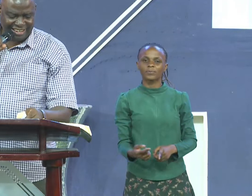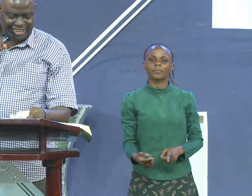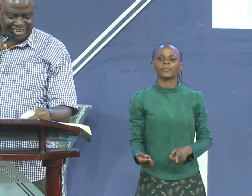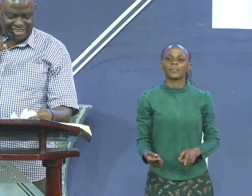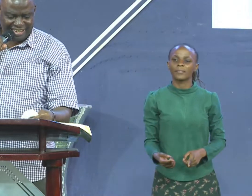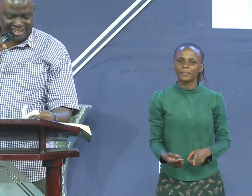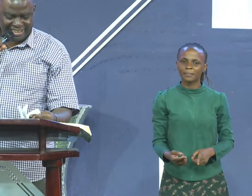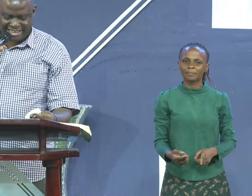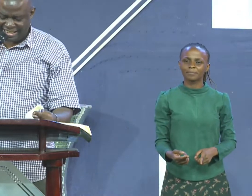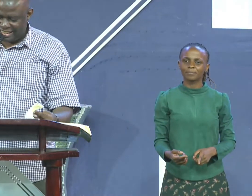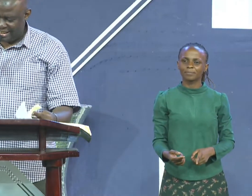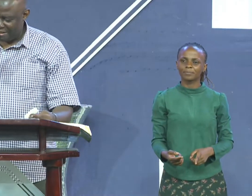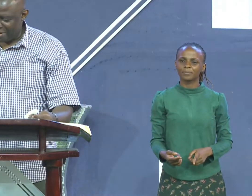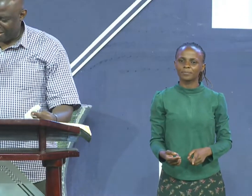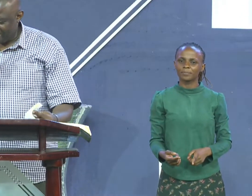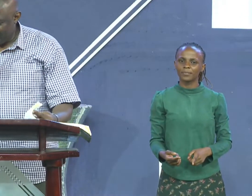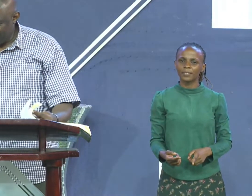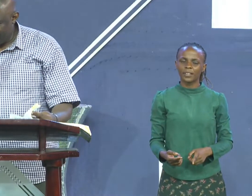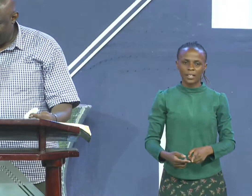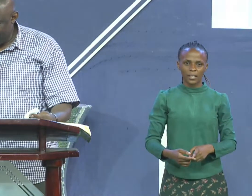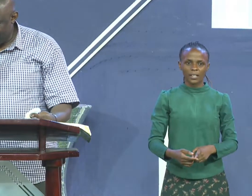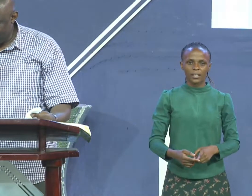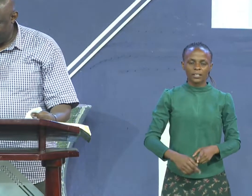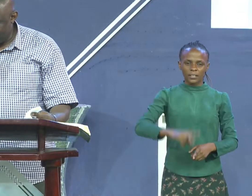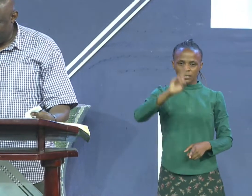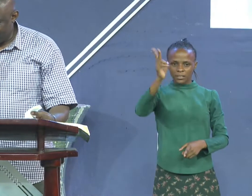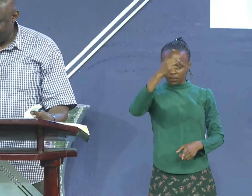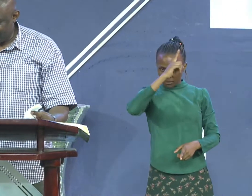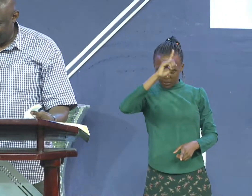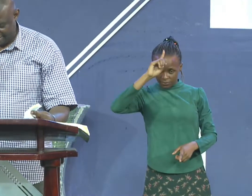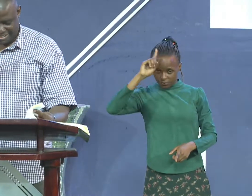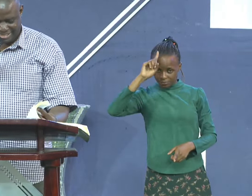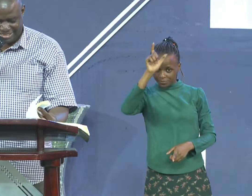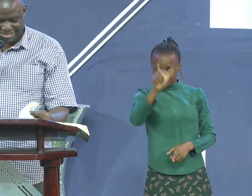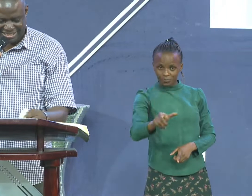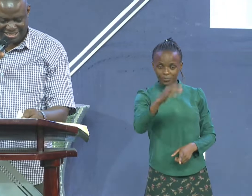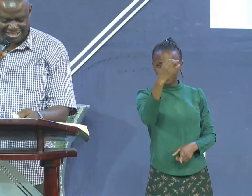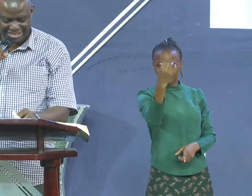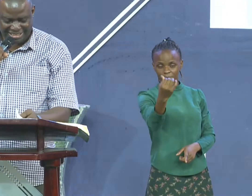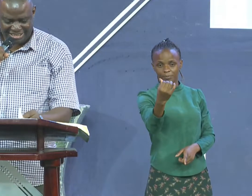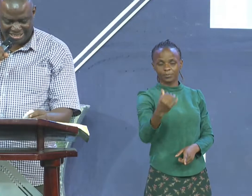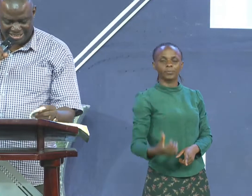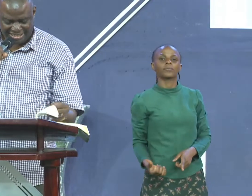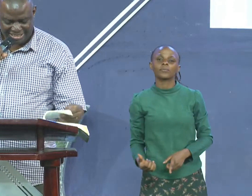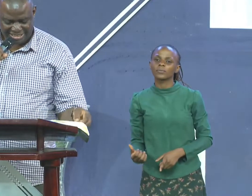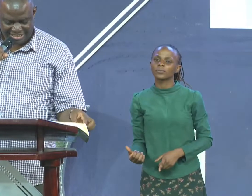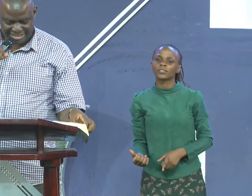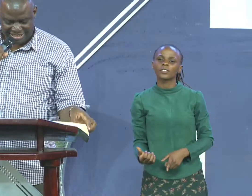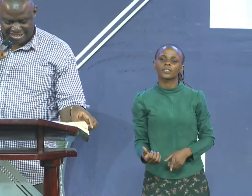we those things that we shall encounter. We can turn to 2 Kings chapter 6.